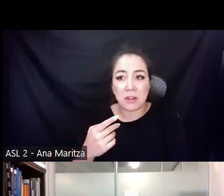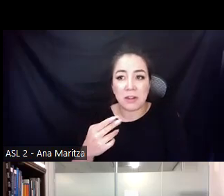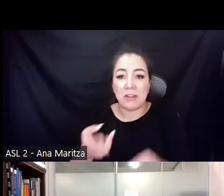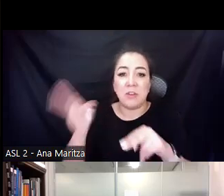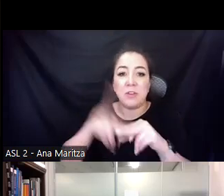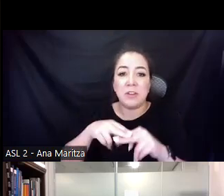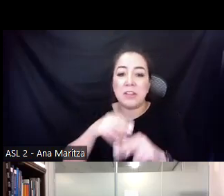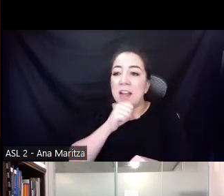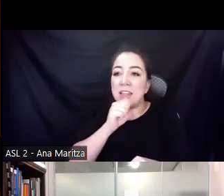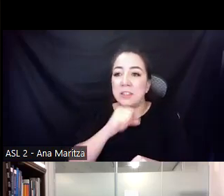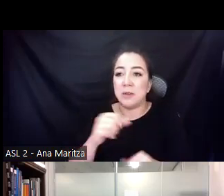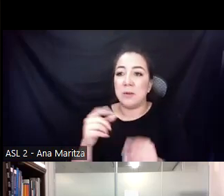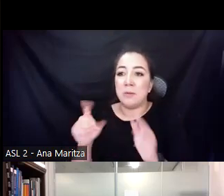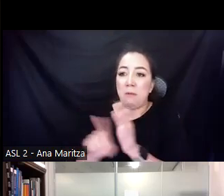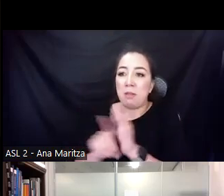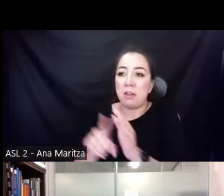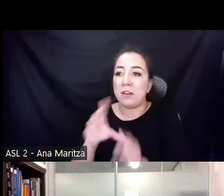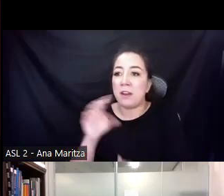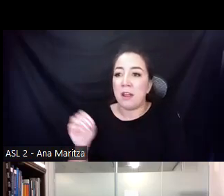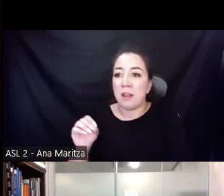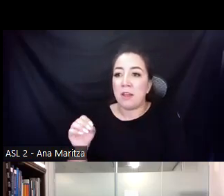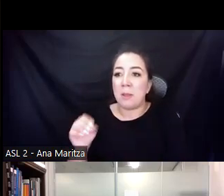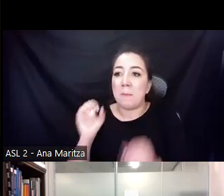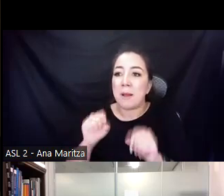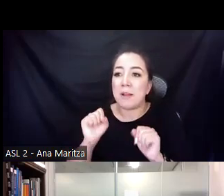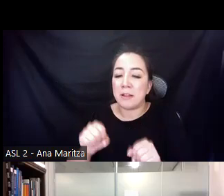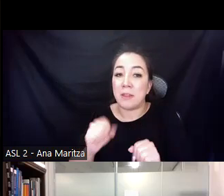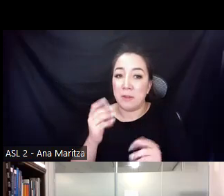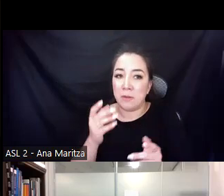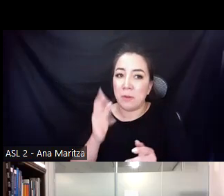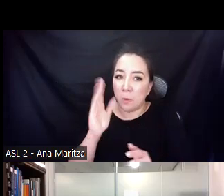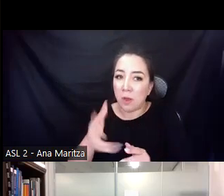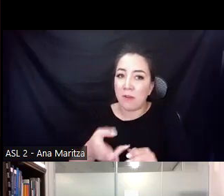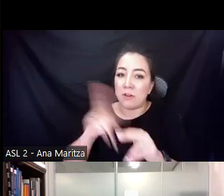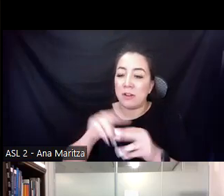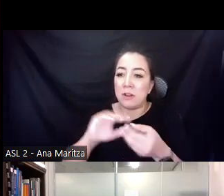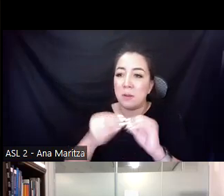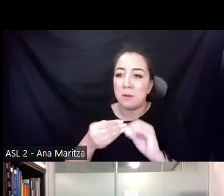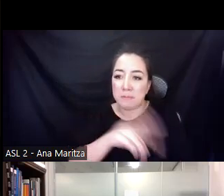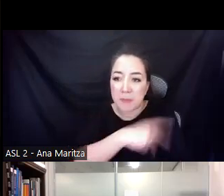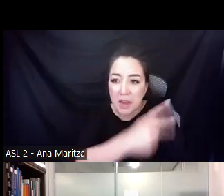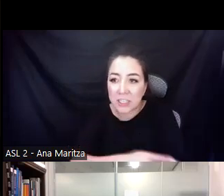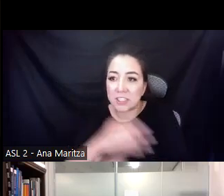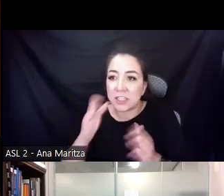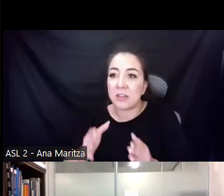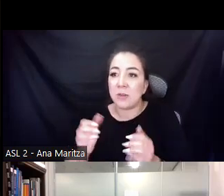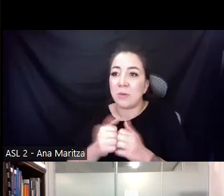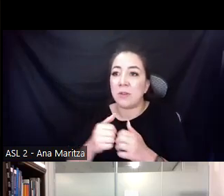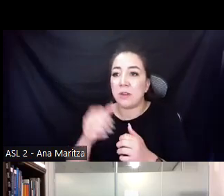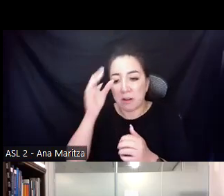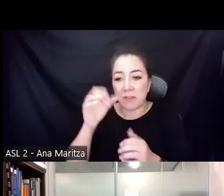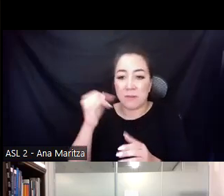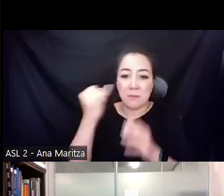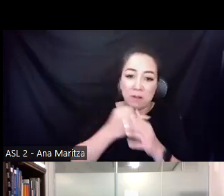aging population and the potential that was going to have an increase in the number of patients with cognitive impairments